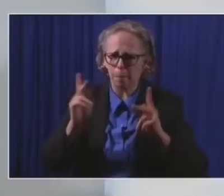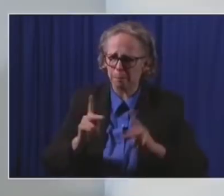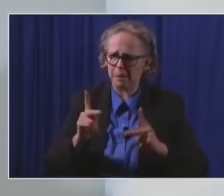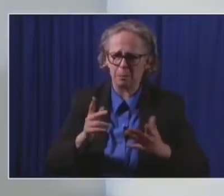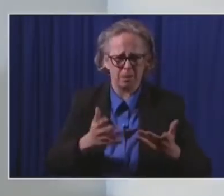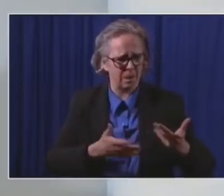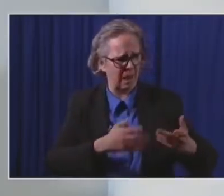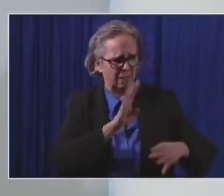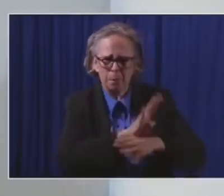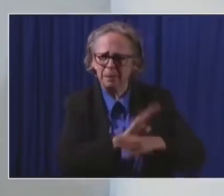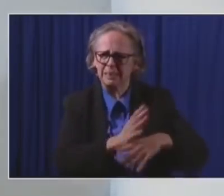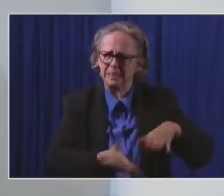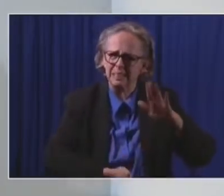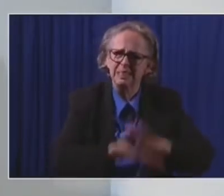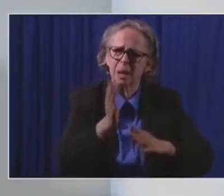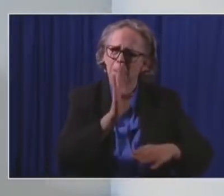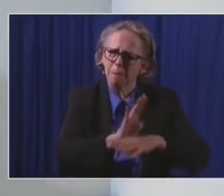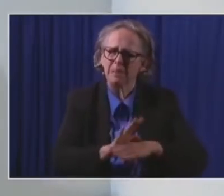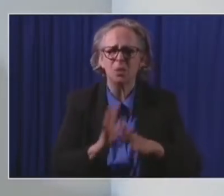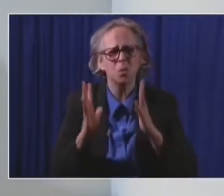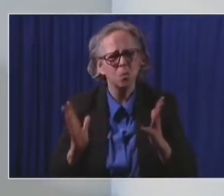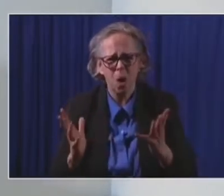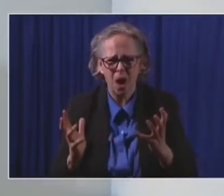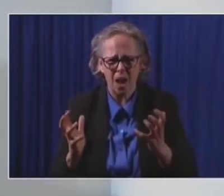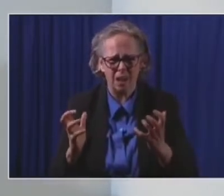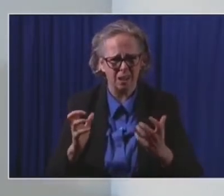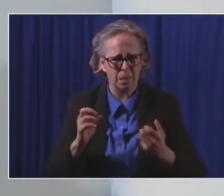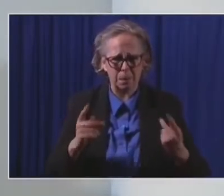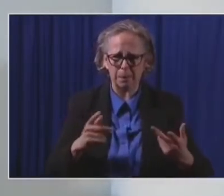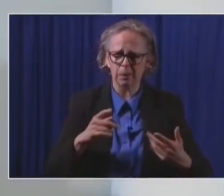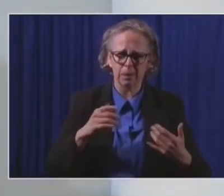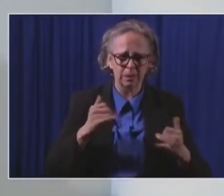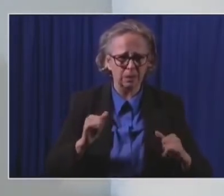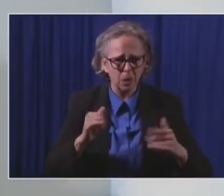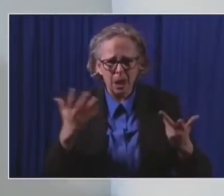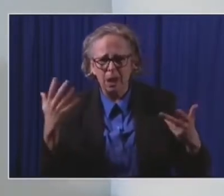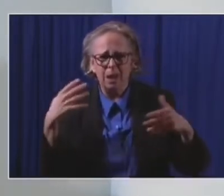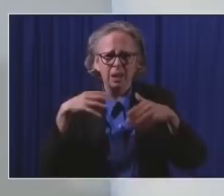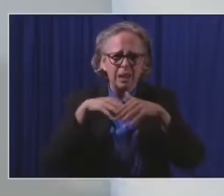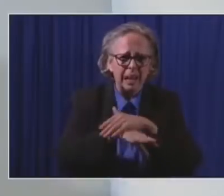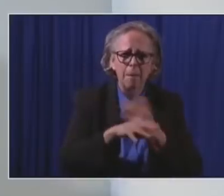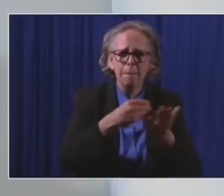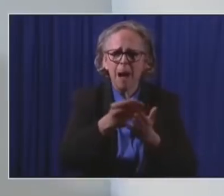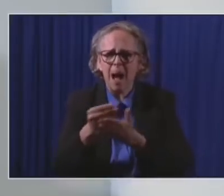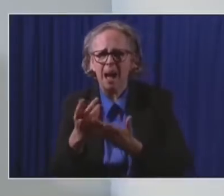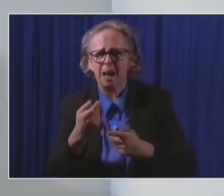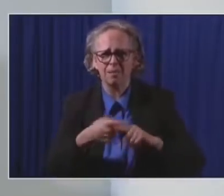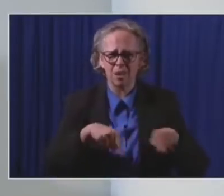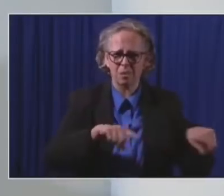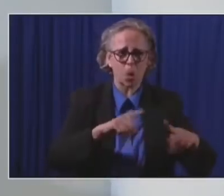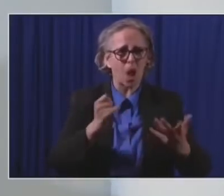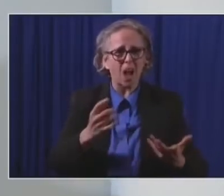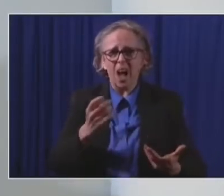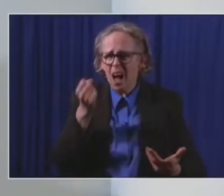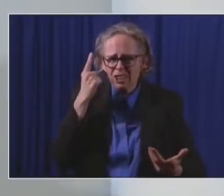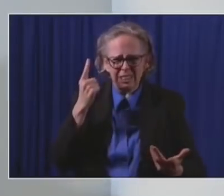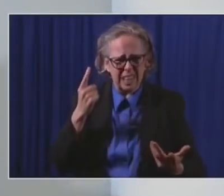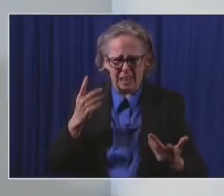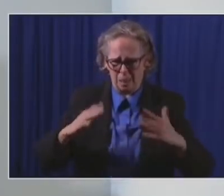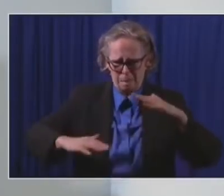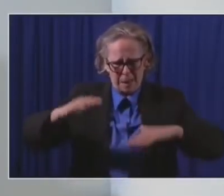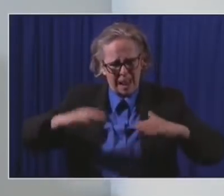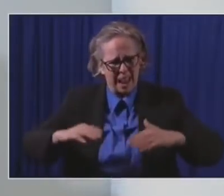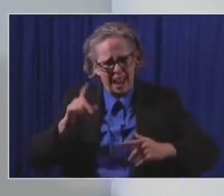to do the things, use every tool in the toolbox to allow us to stay open so that we can